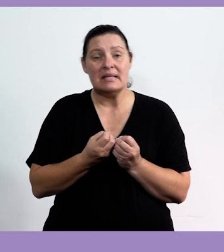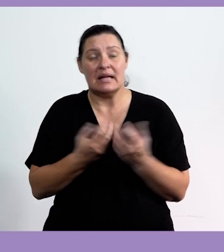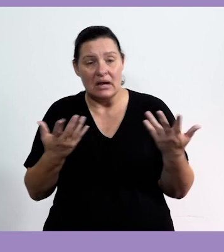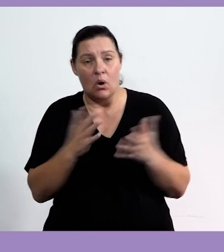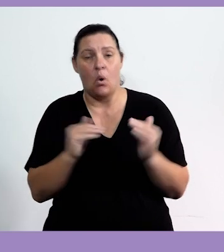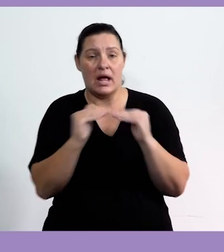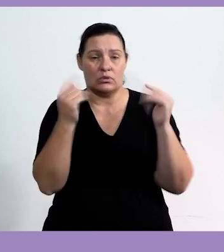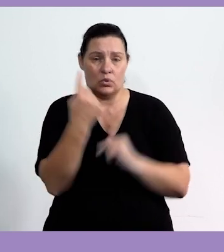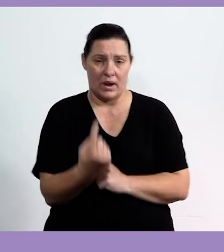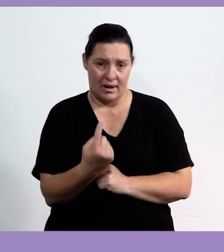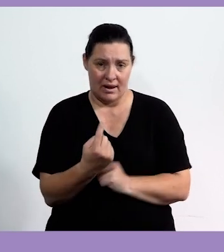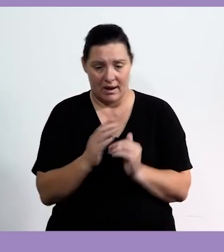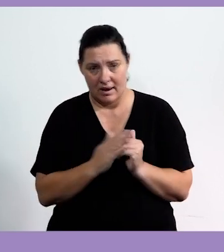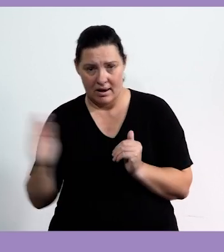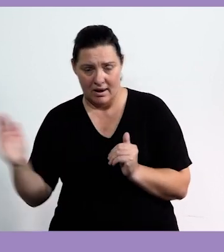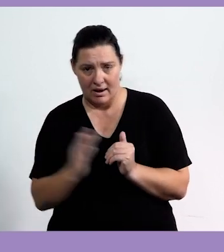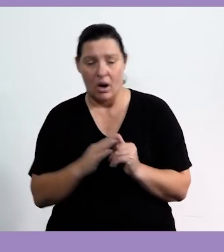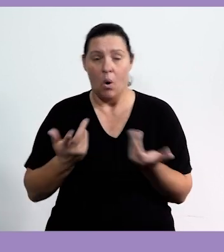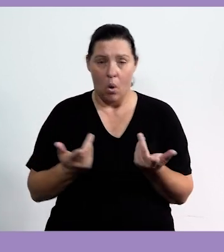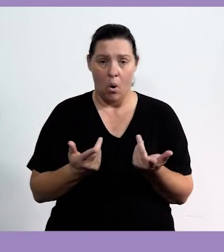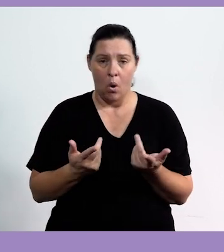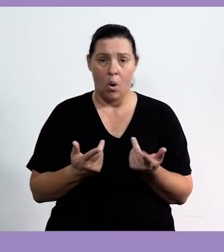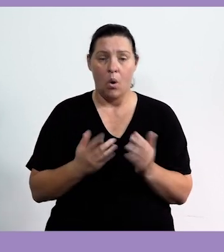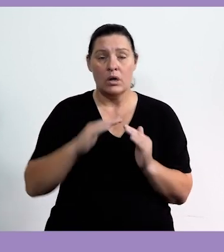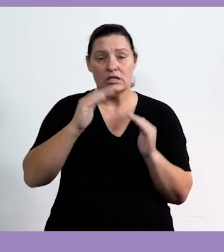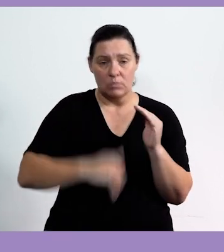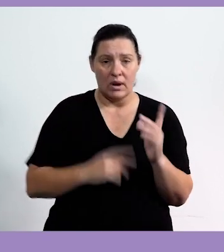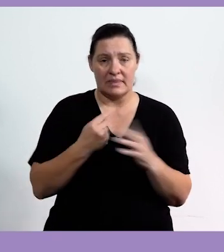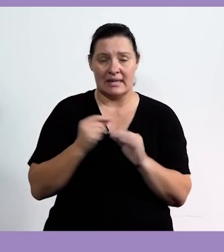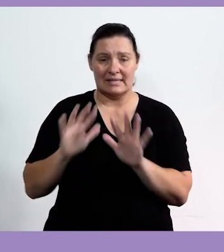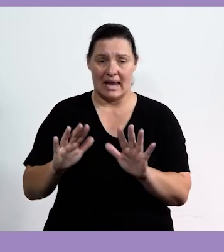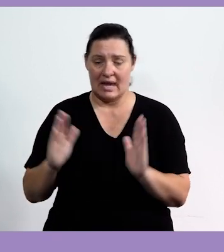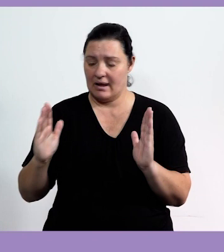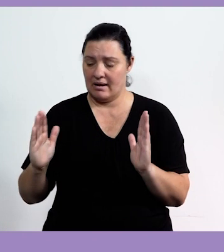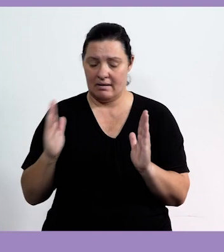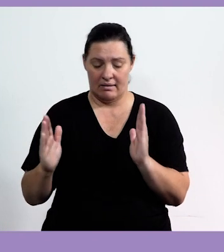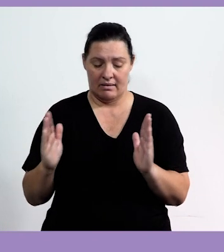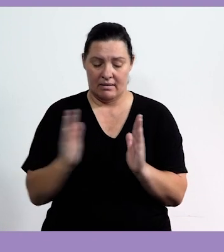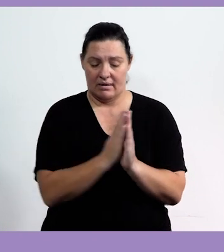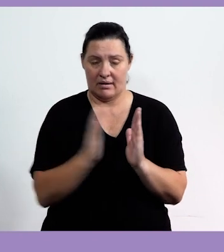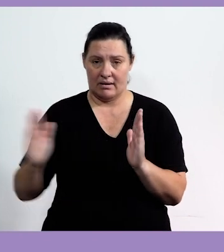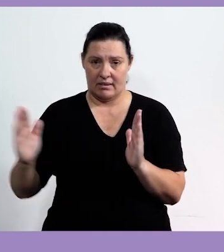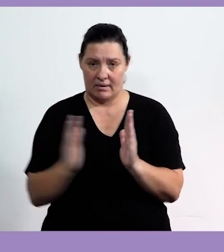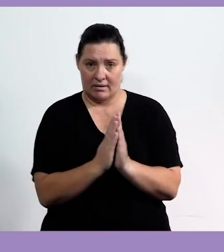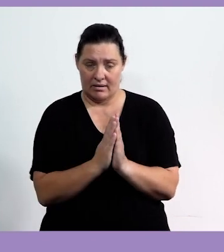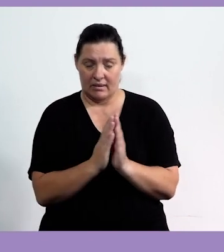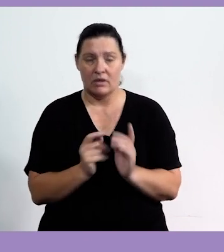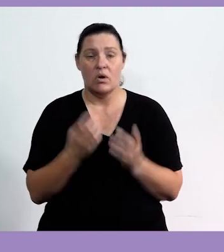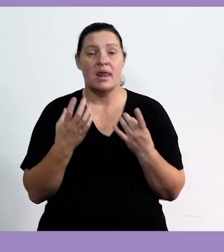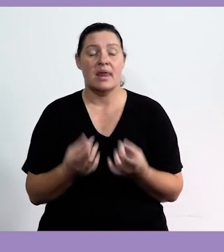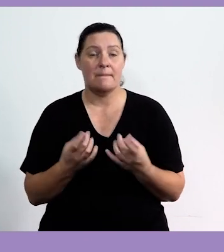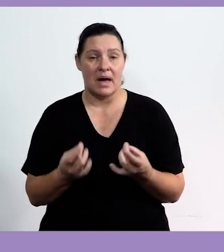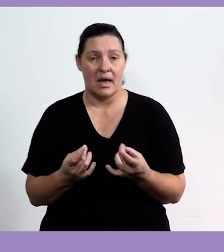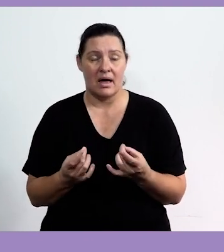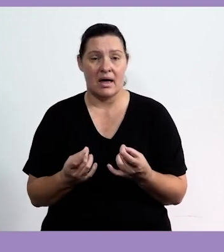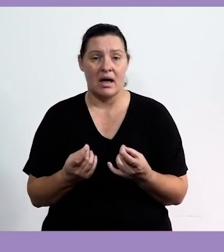is greater or equals to 1 and smaller than 10. So we are looking at